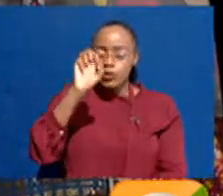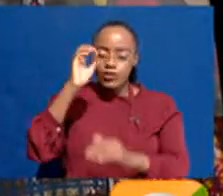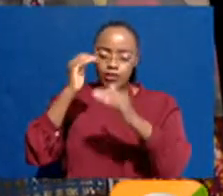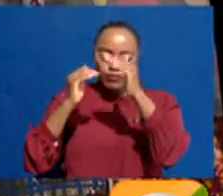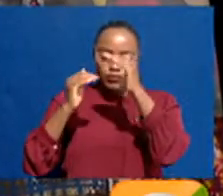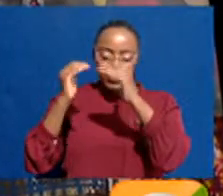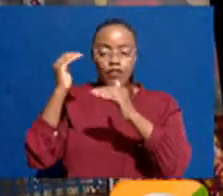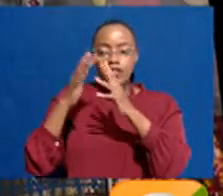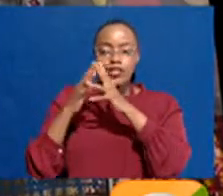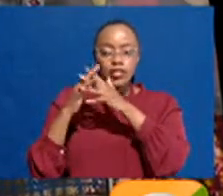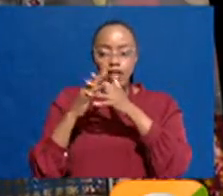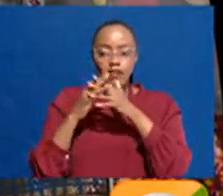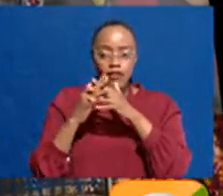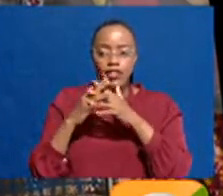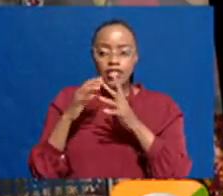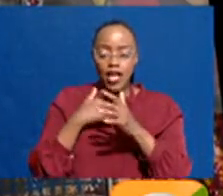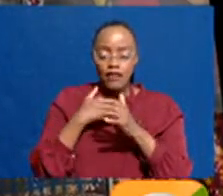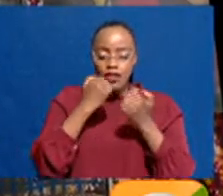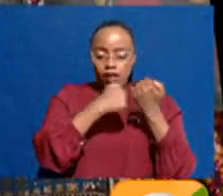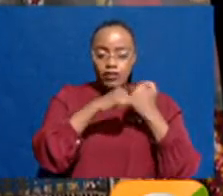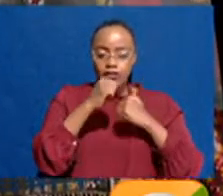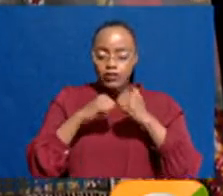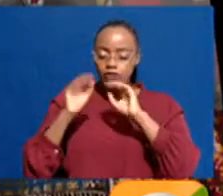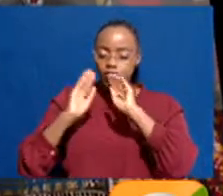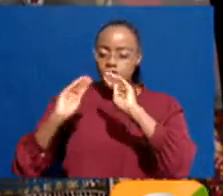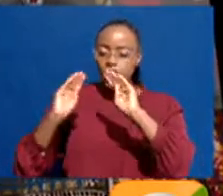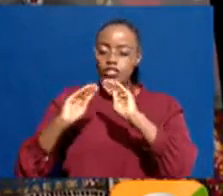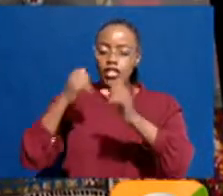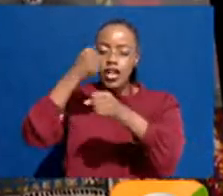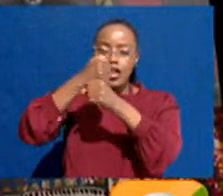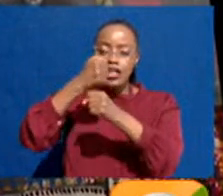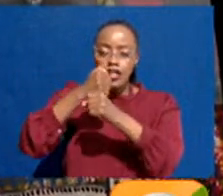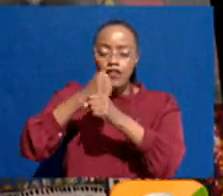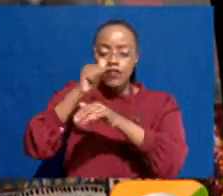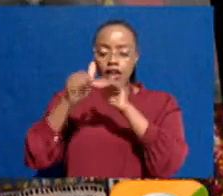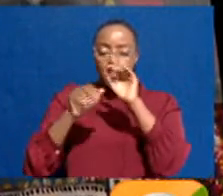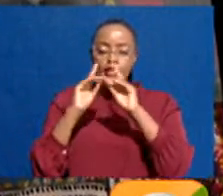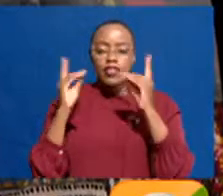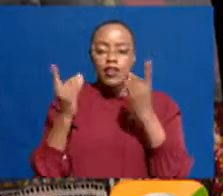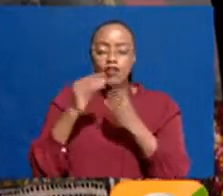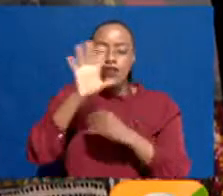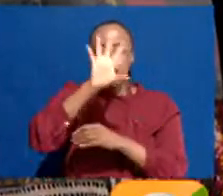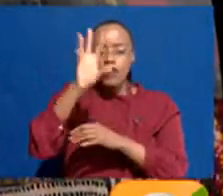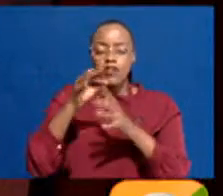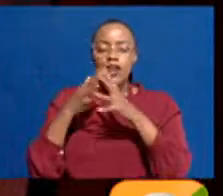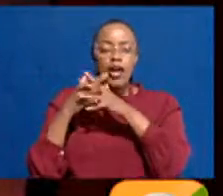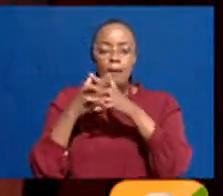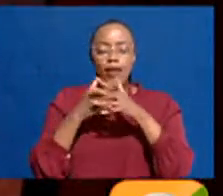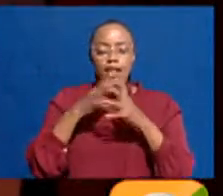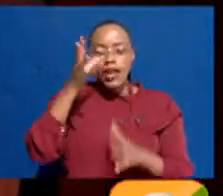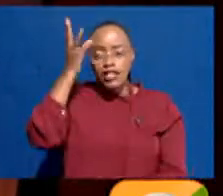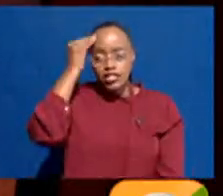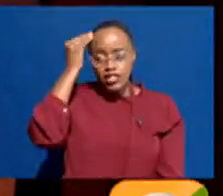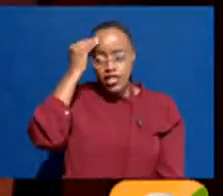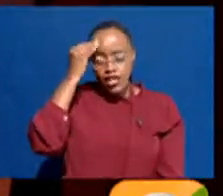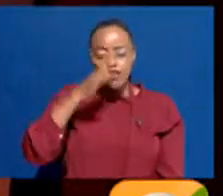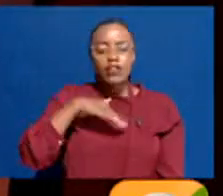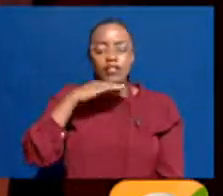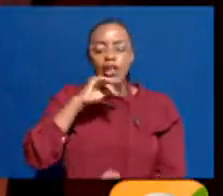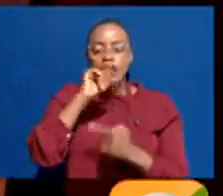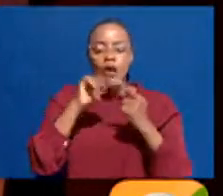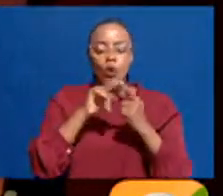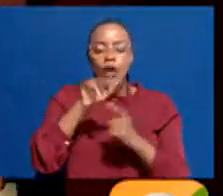spent the last part of her active academic career in the Department of African American Studies. She passed on